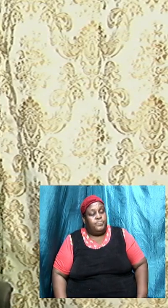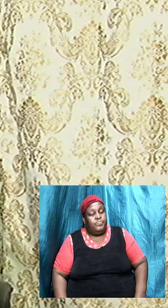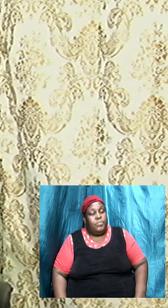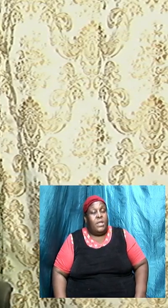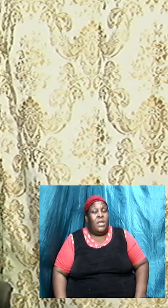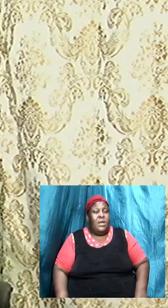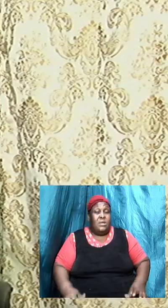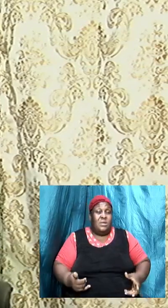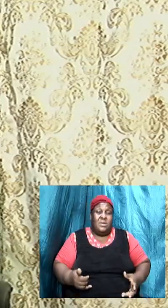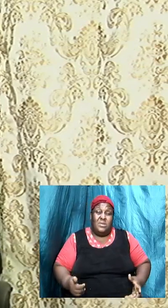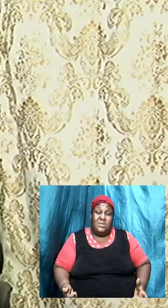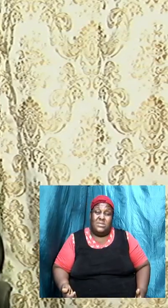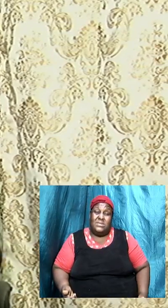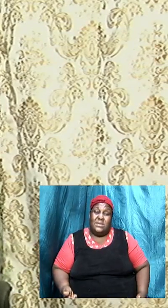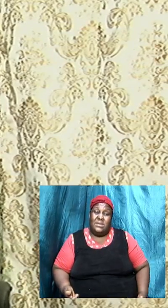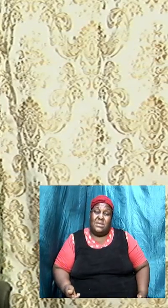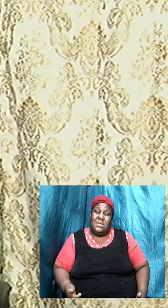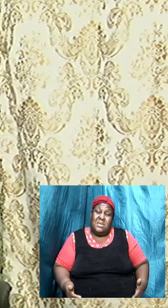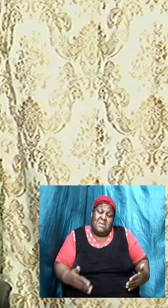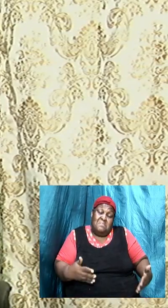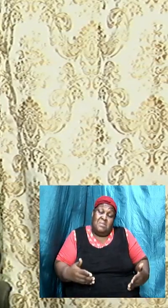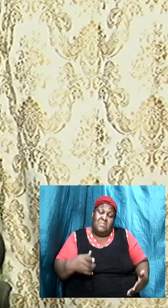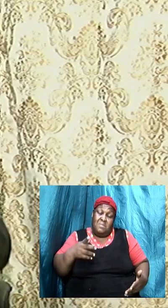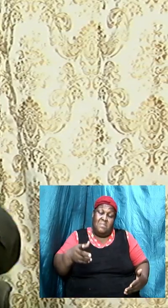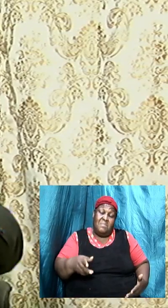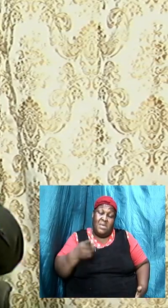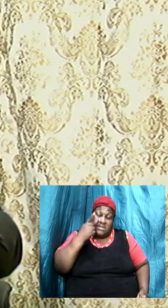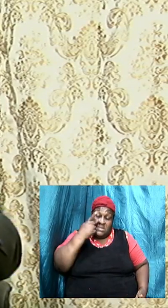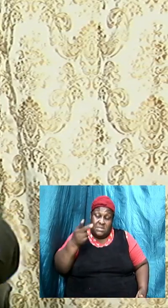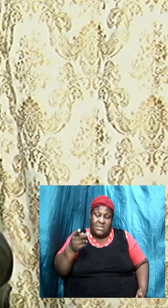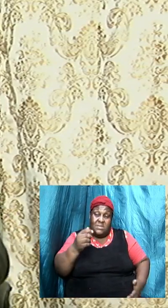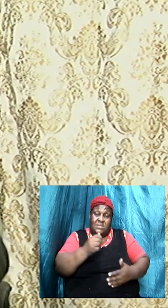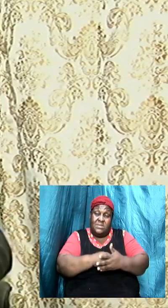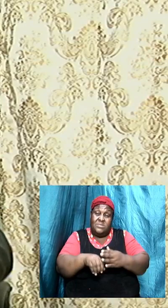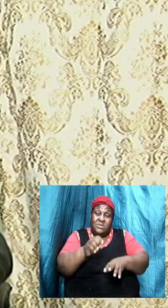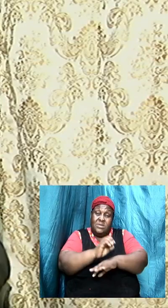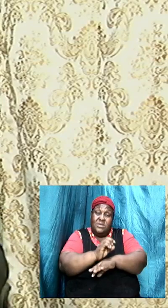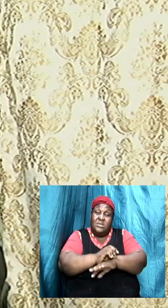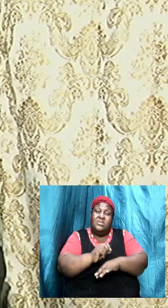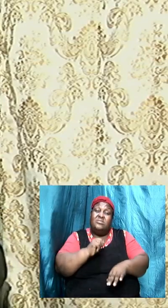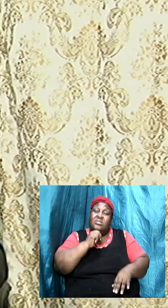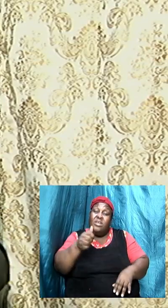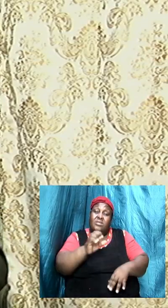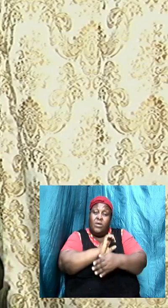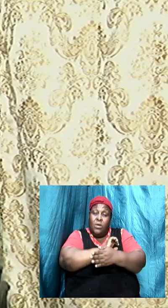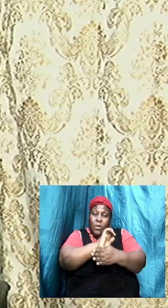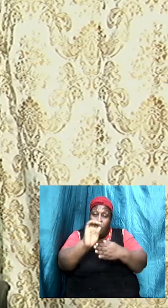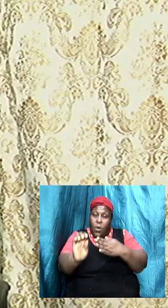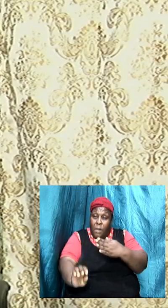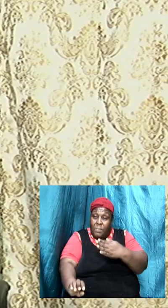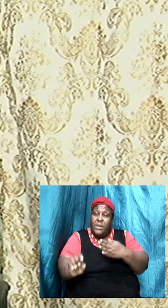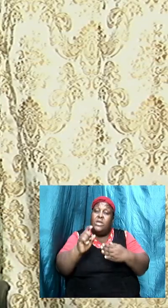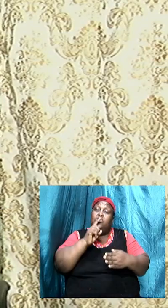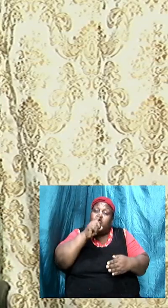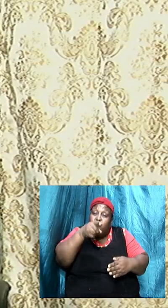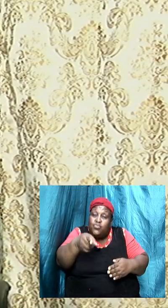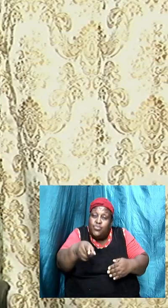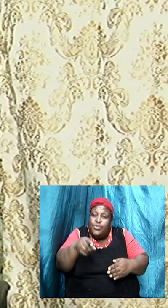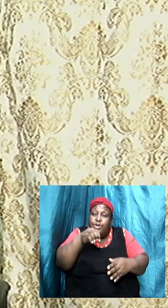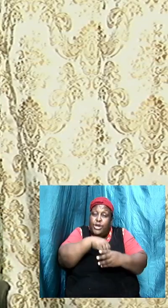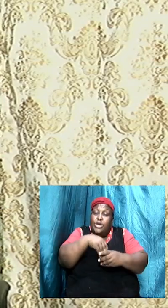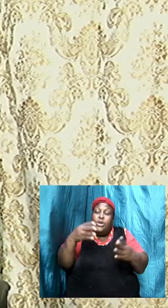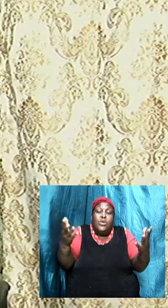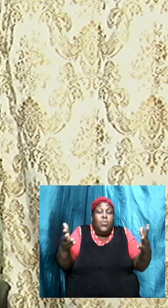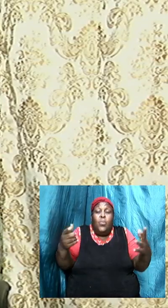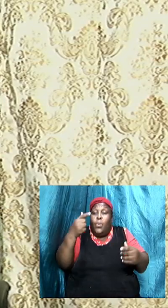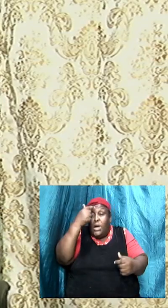Just some family, so you might see some folks in church, but they are not completely convinced of what they are involving.